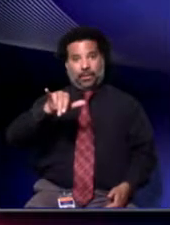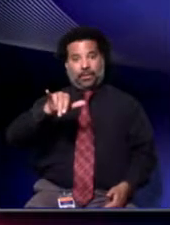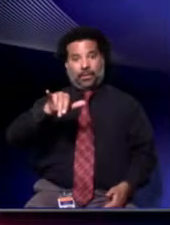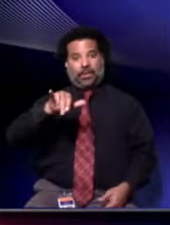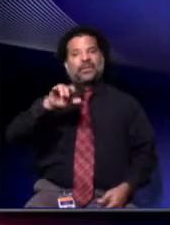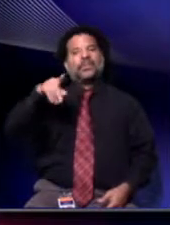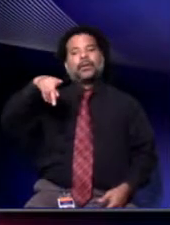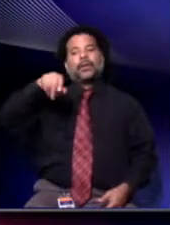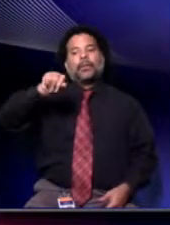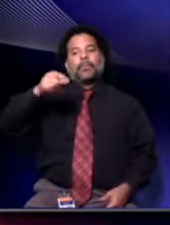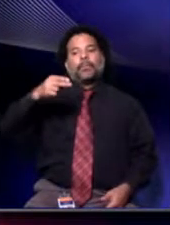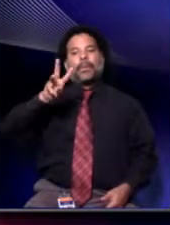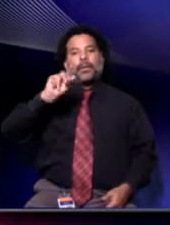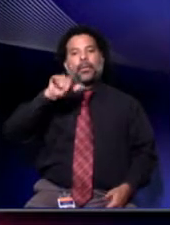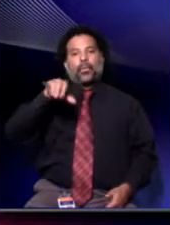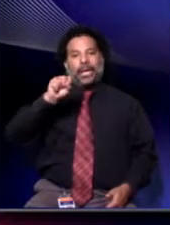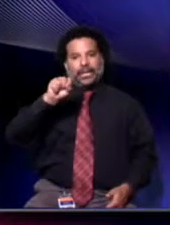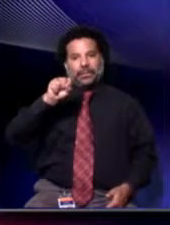Pathways